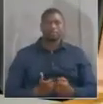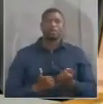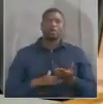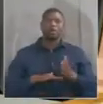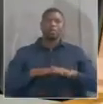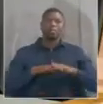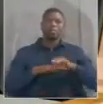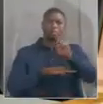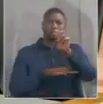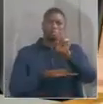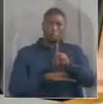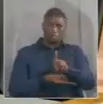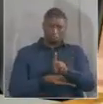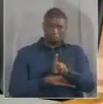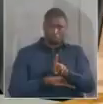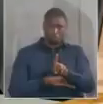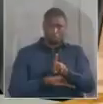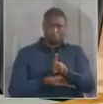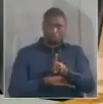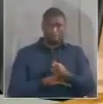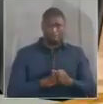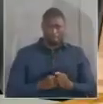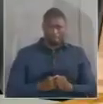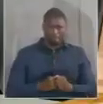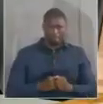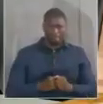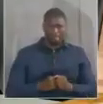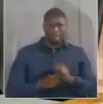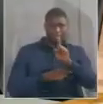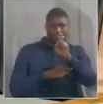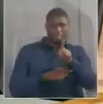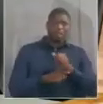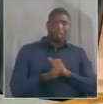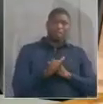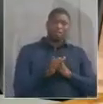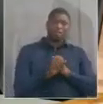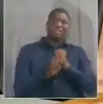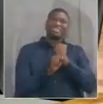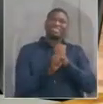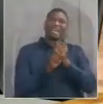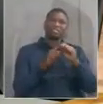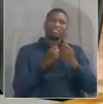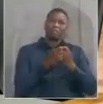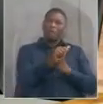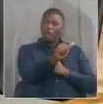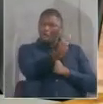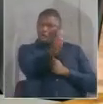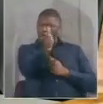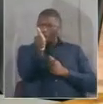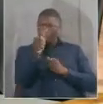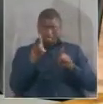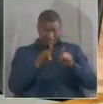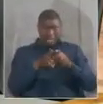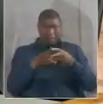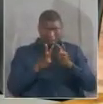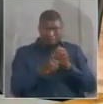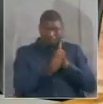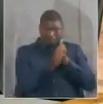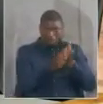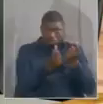more pertinently, as I understand it, is whether other task teams were also set up in the same way